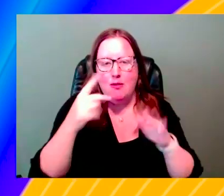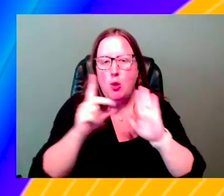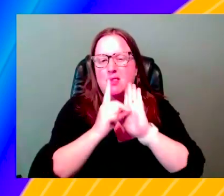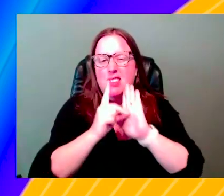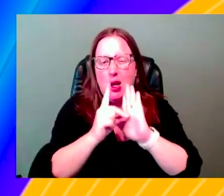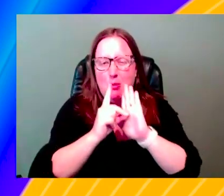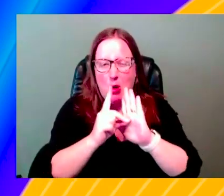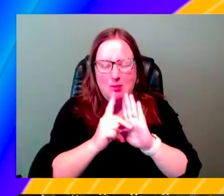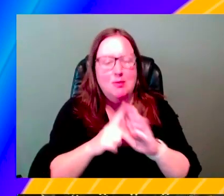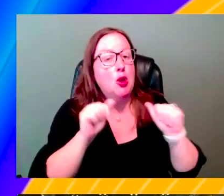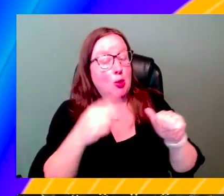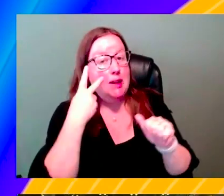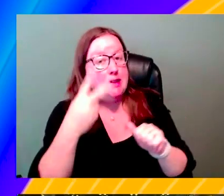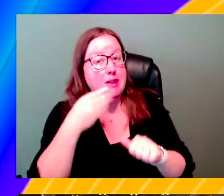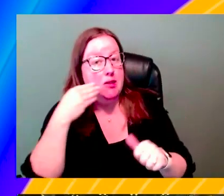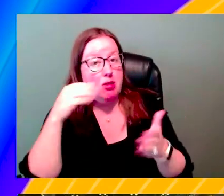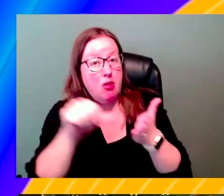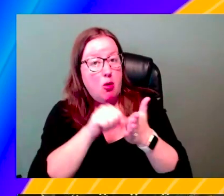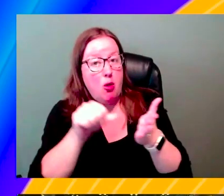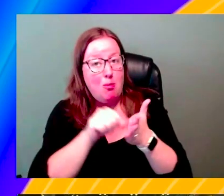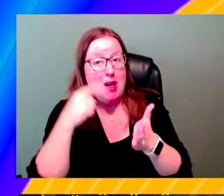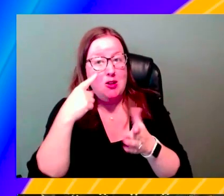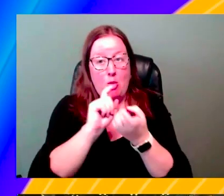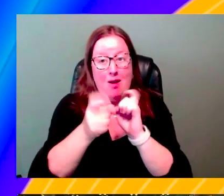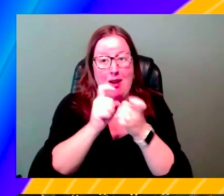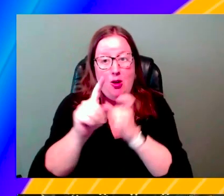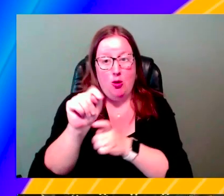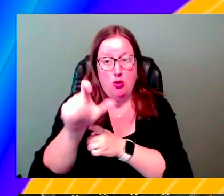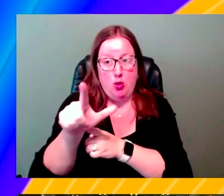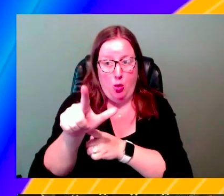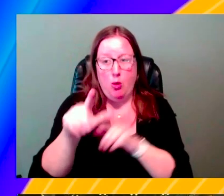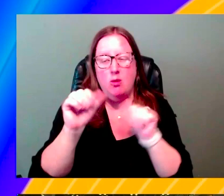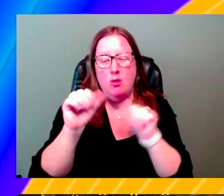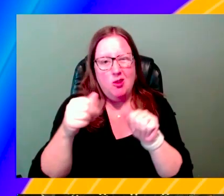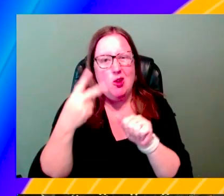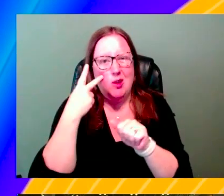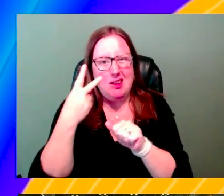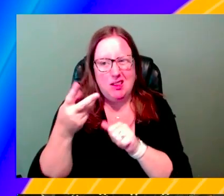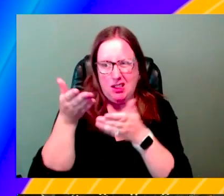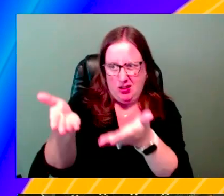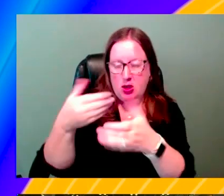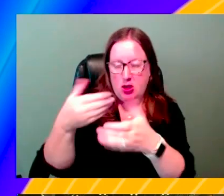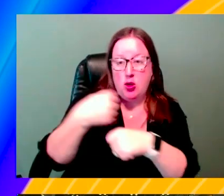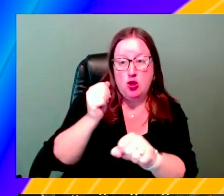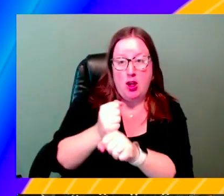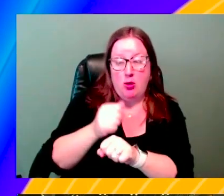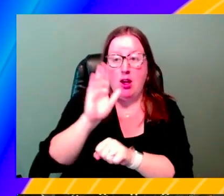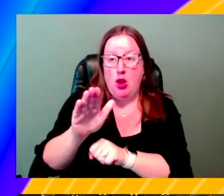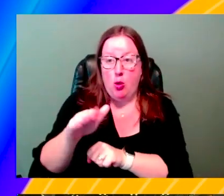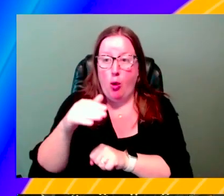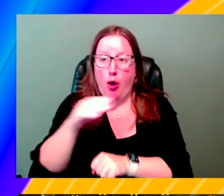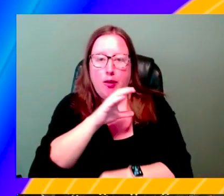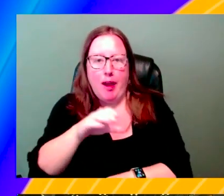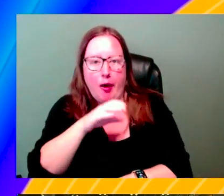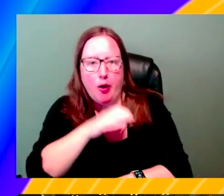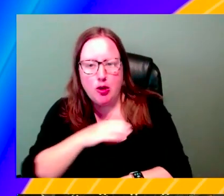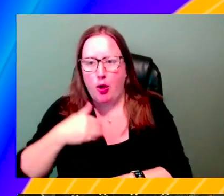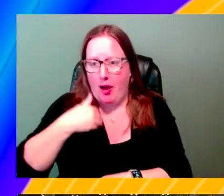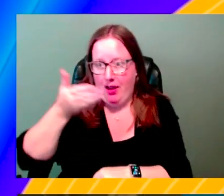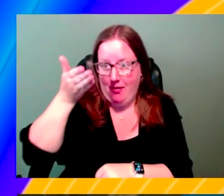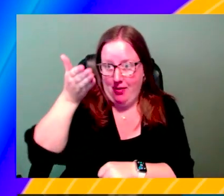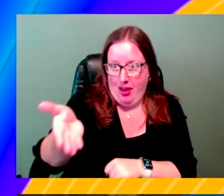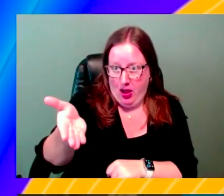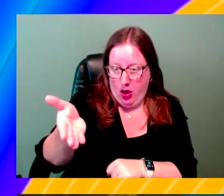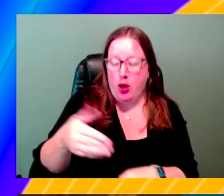home page of the Krikey editor tool. And this is actually where you come as soon as you generate your animations. So I've got my animations here. And then we also have a